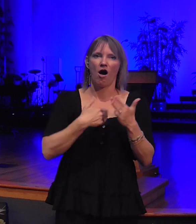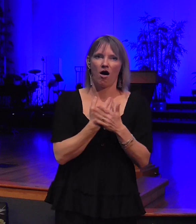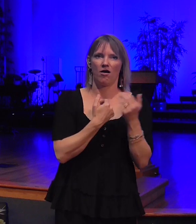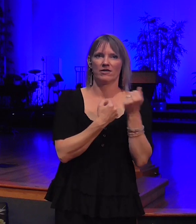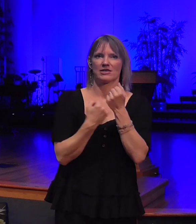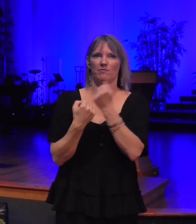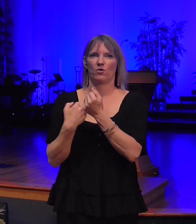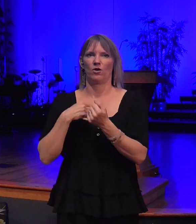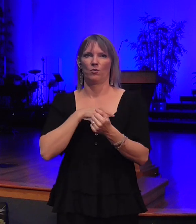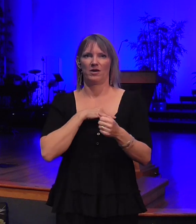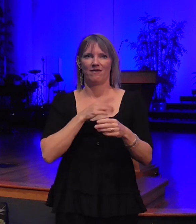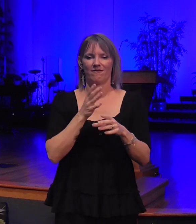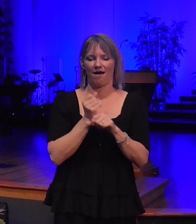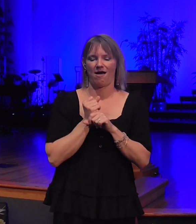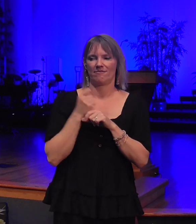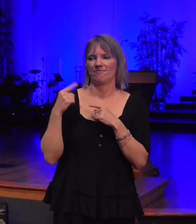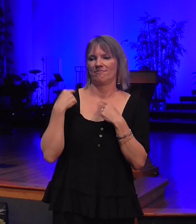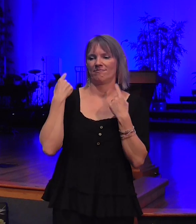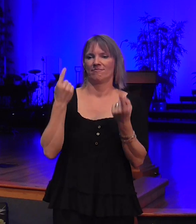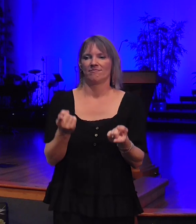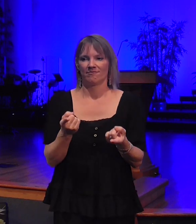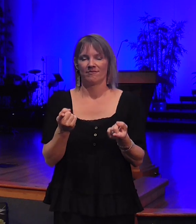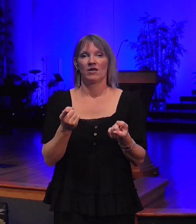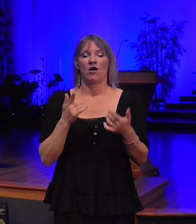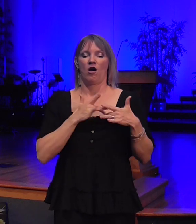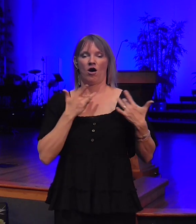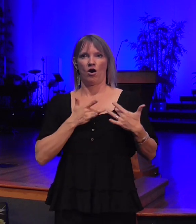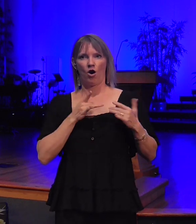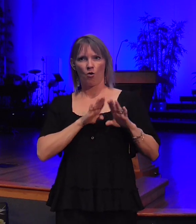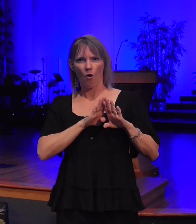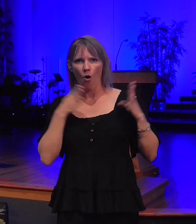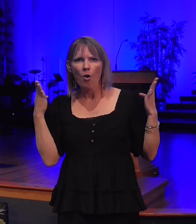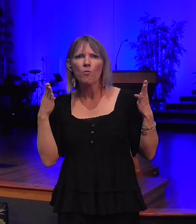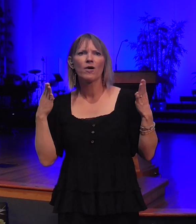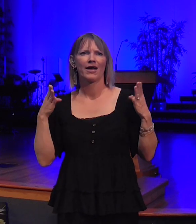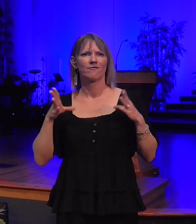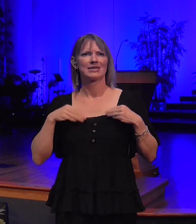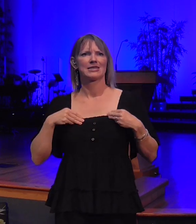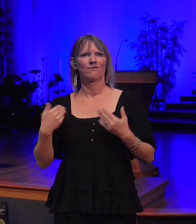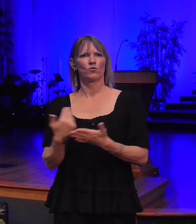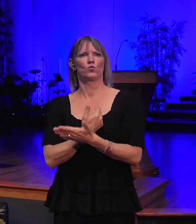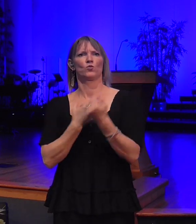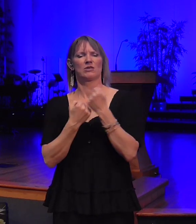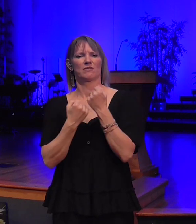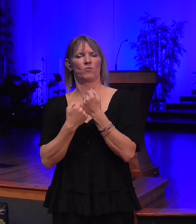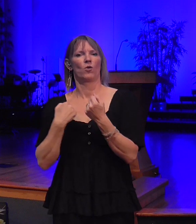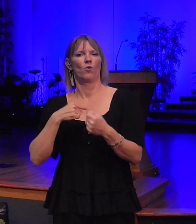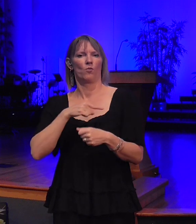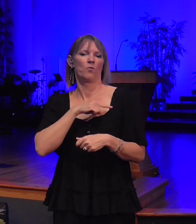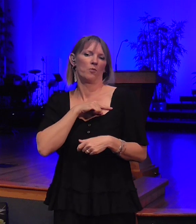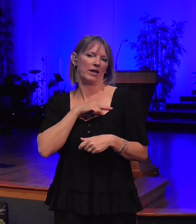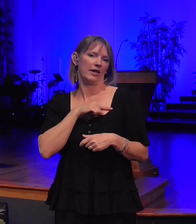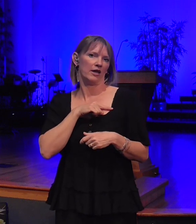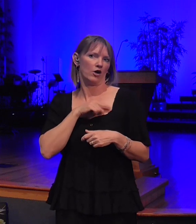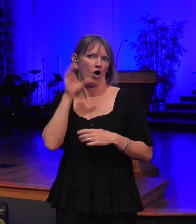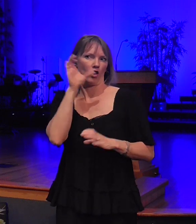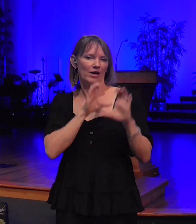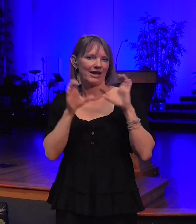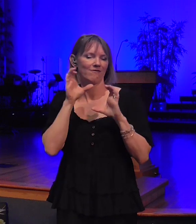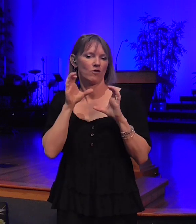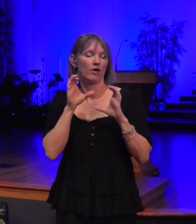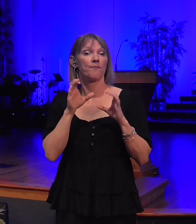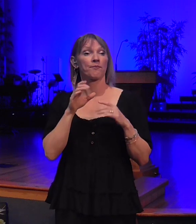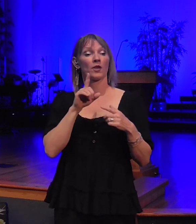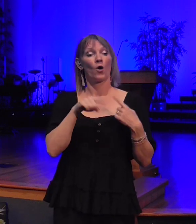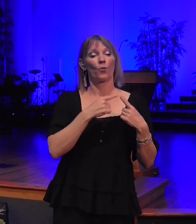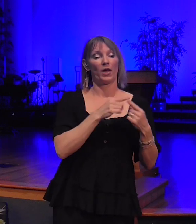received all along and open our heart to receive that new support that we may be calling for. So when the student is ready, the